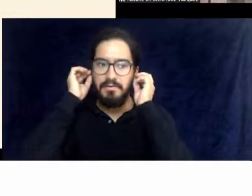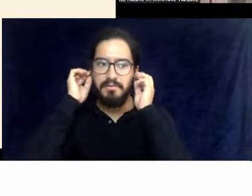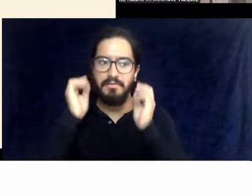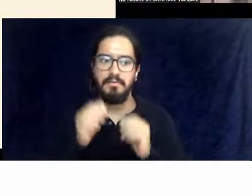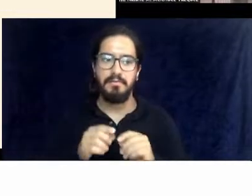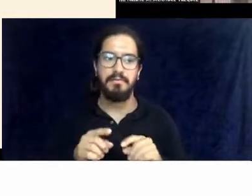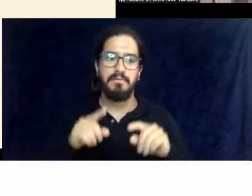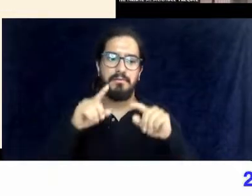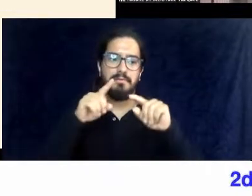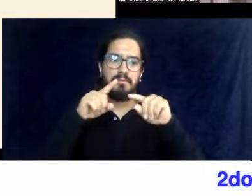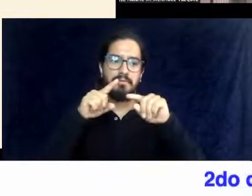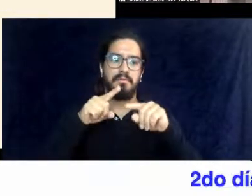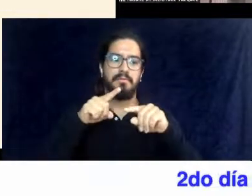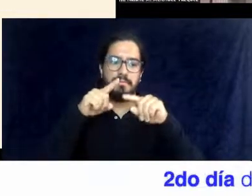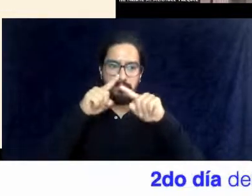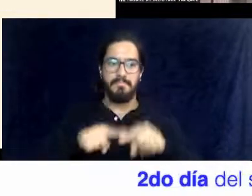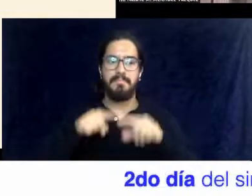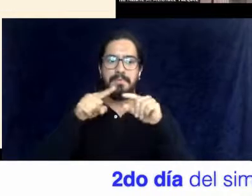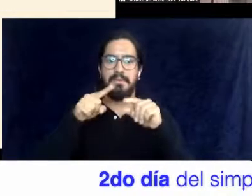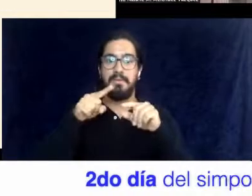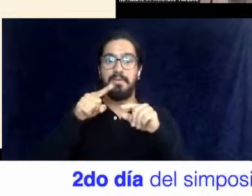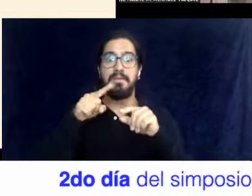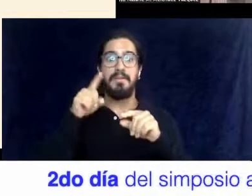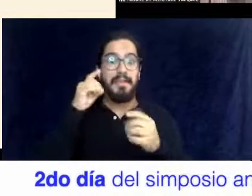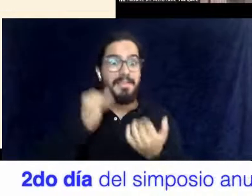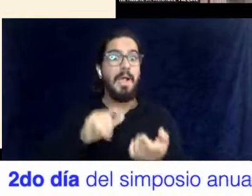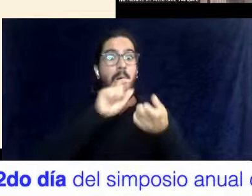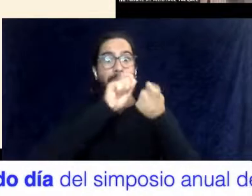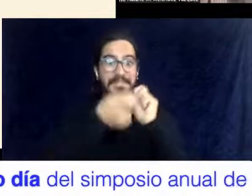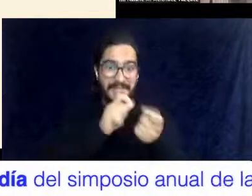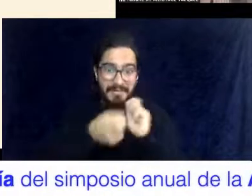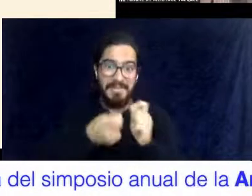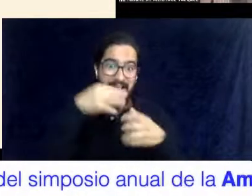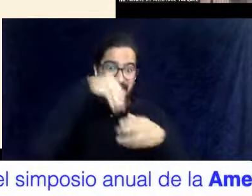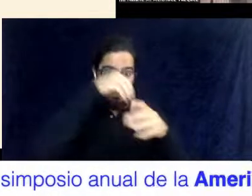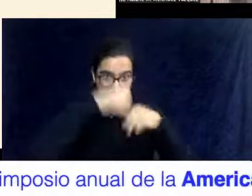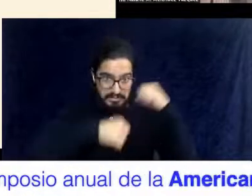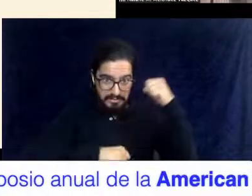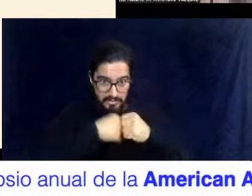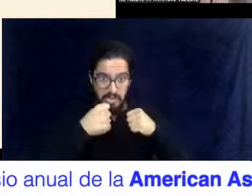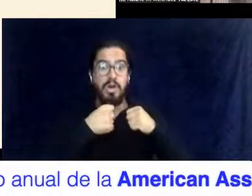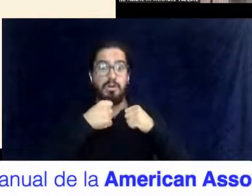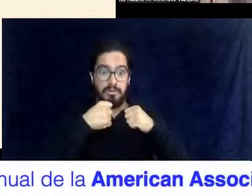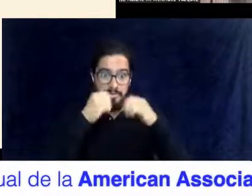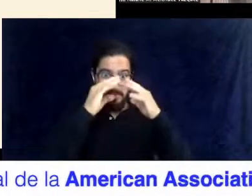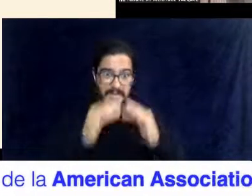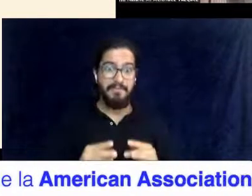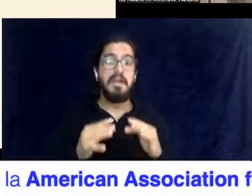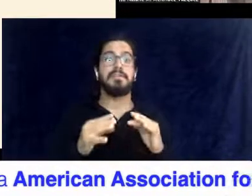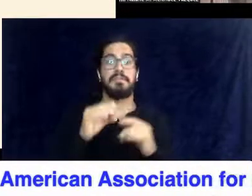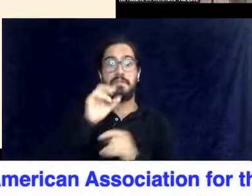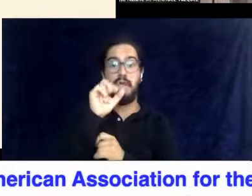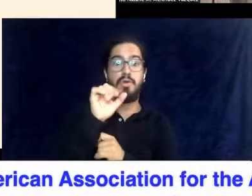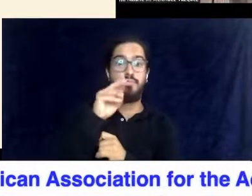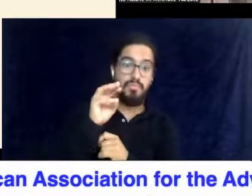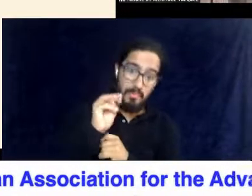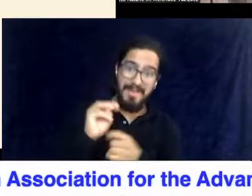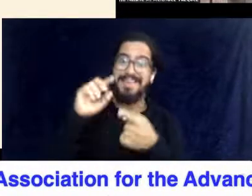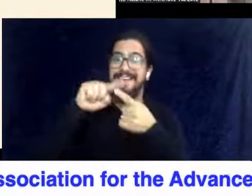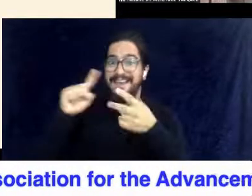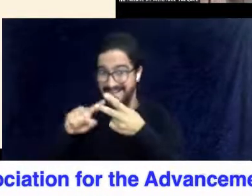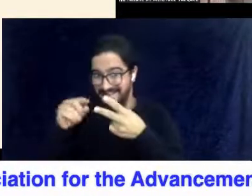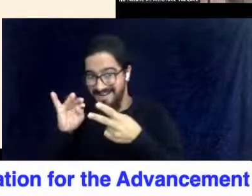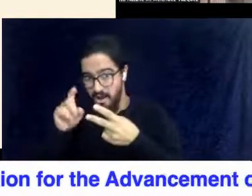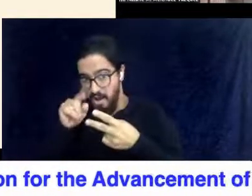Now that we've seen changes in the bacterial community structure, richness, and diversity of the rumen and hindgut samples, we then asked ourselves,